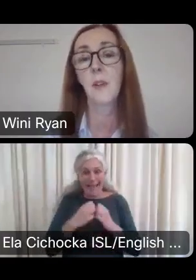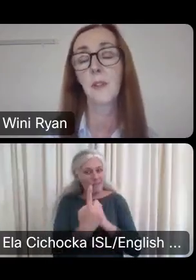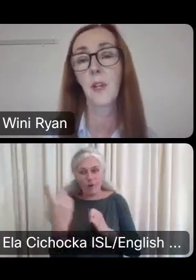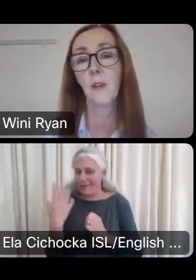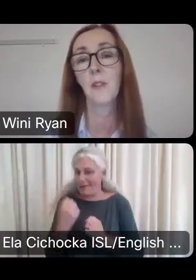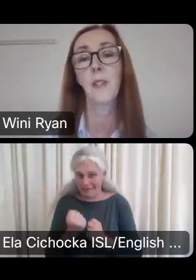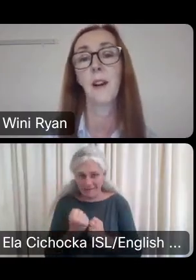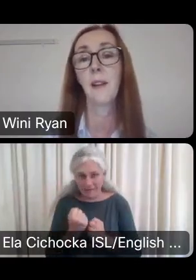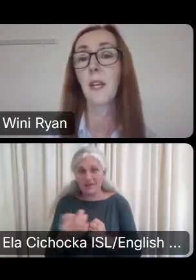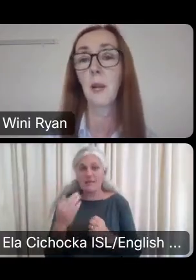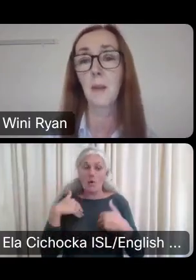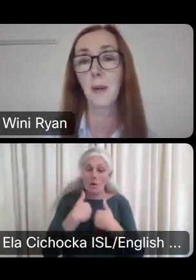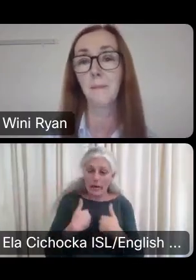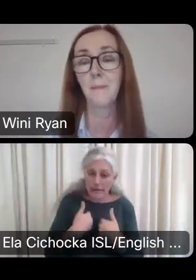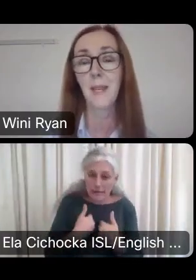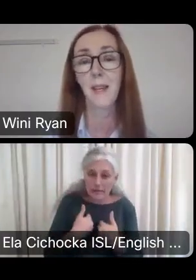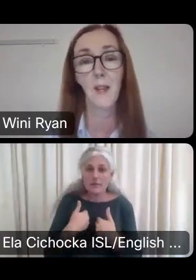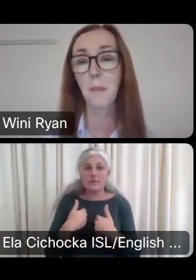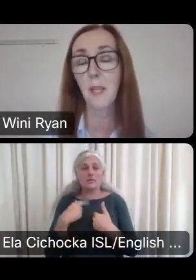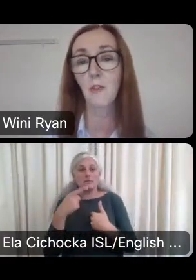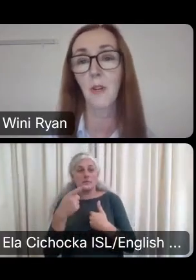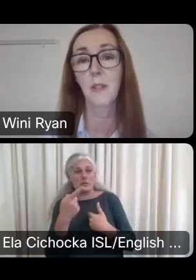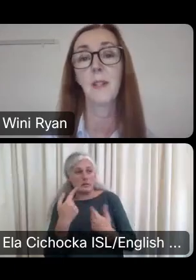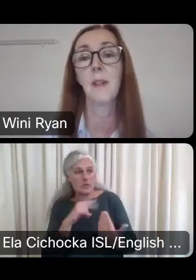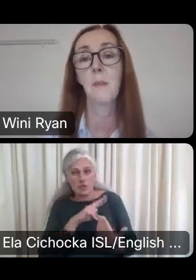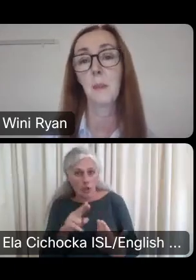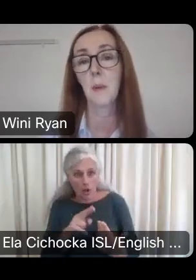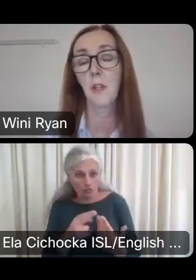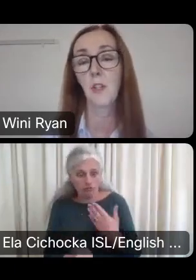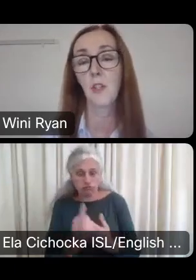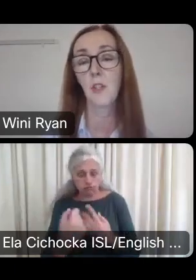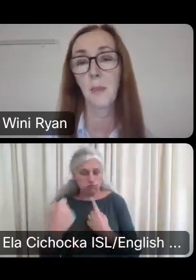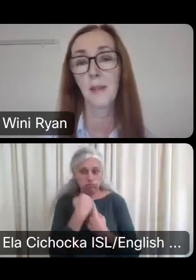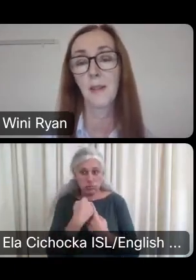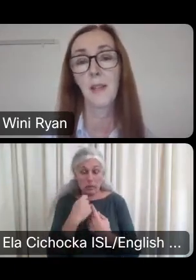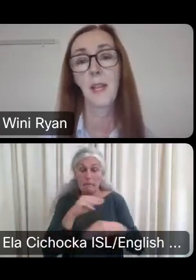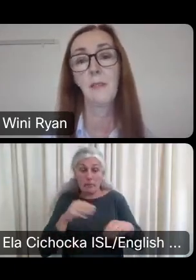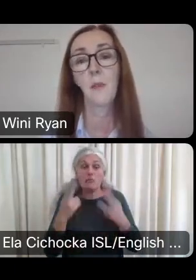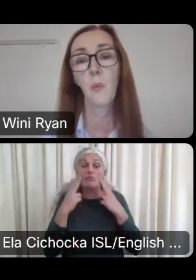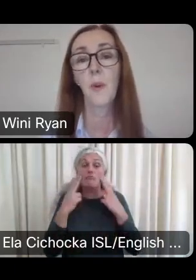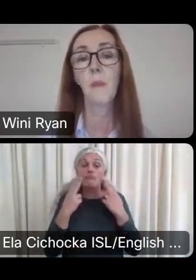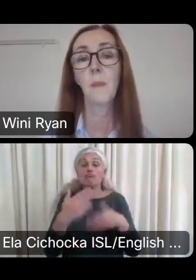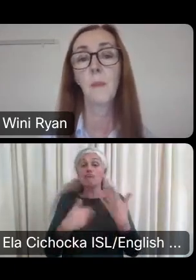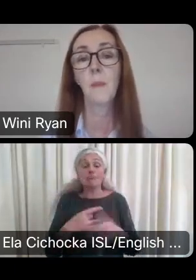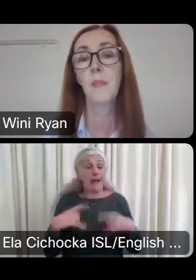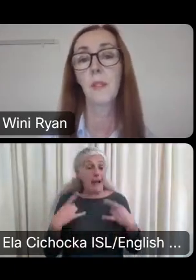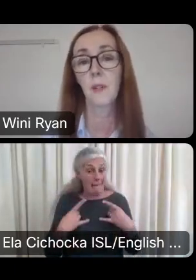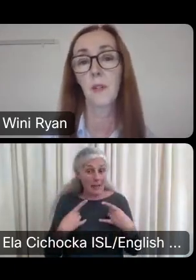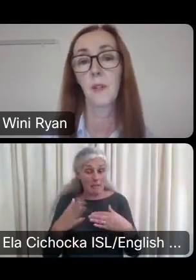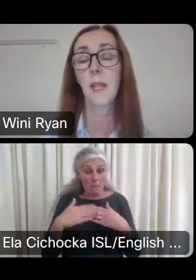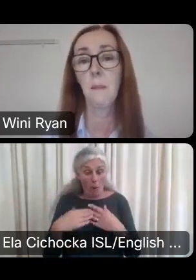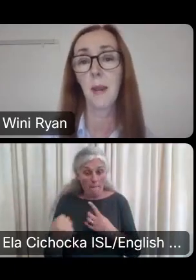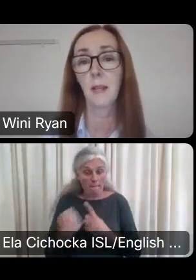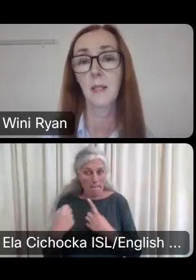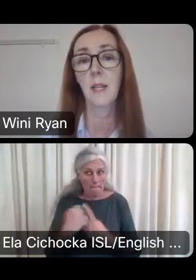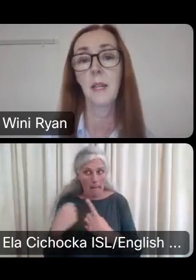your concerns are in equilibrium and not being triggered, people are usually happy. If one or more of these concerns